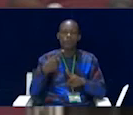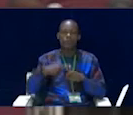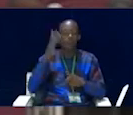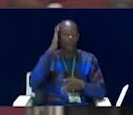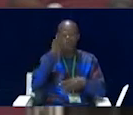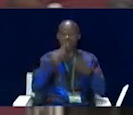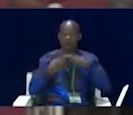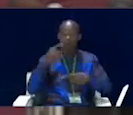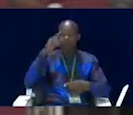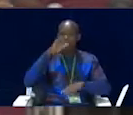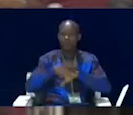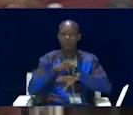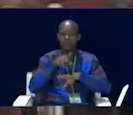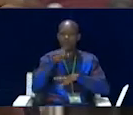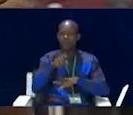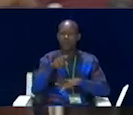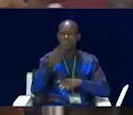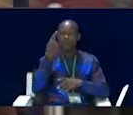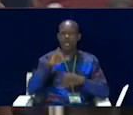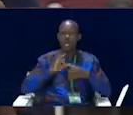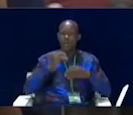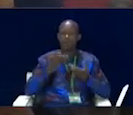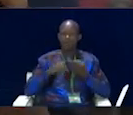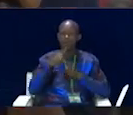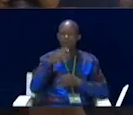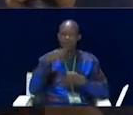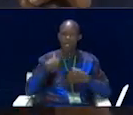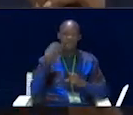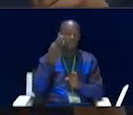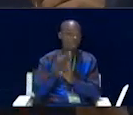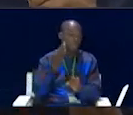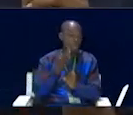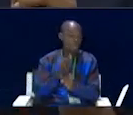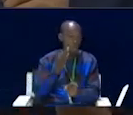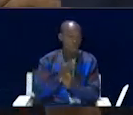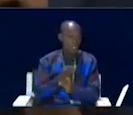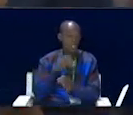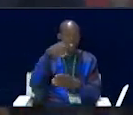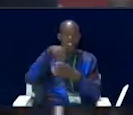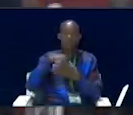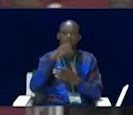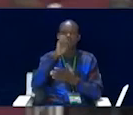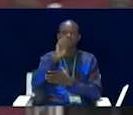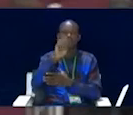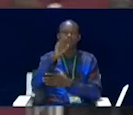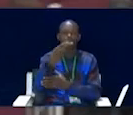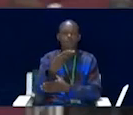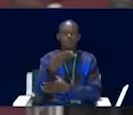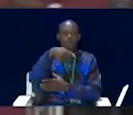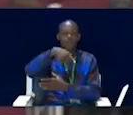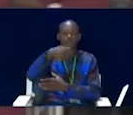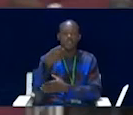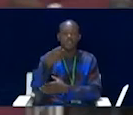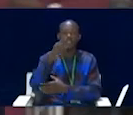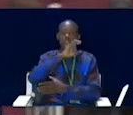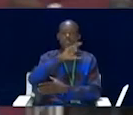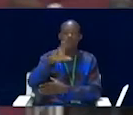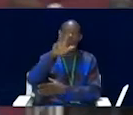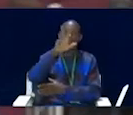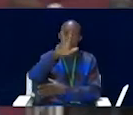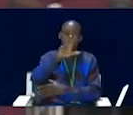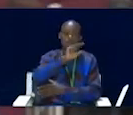you to have faith. Bible says in his word, in Ephesians chapter 3, verse 20,